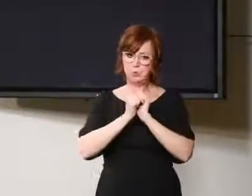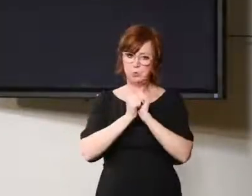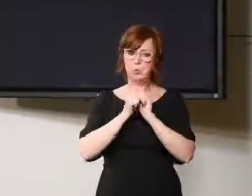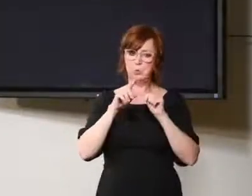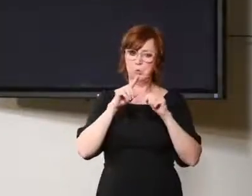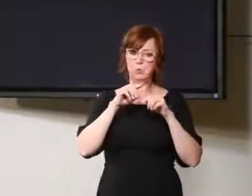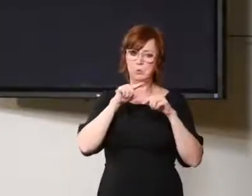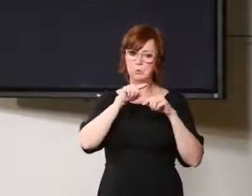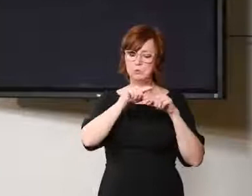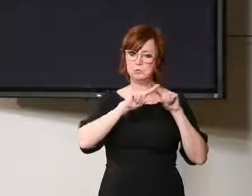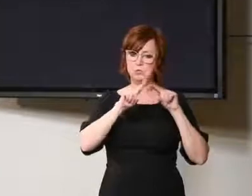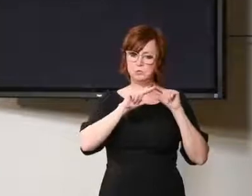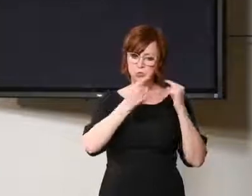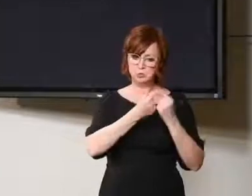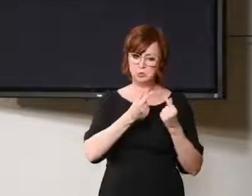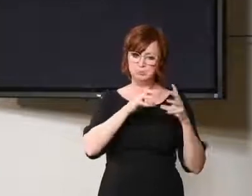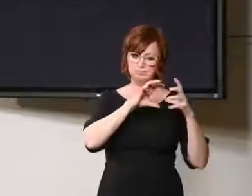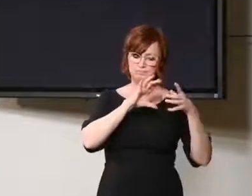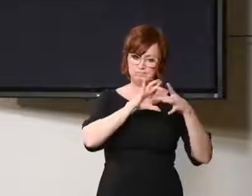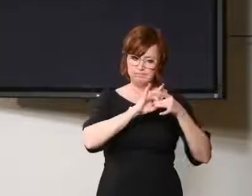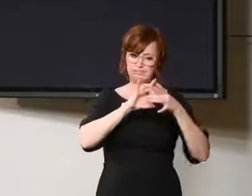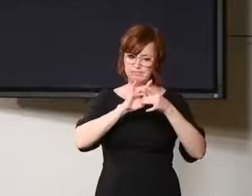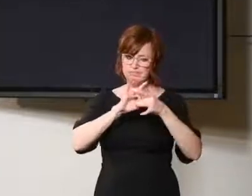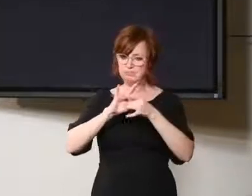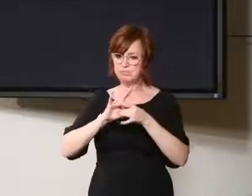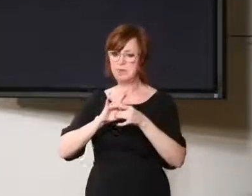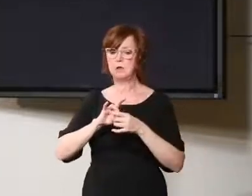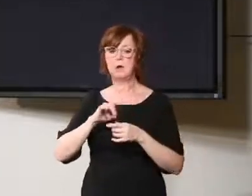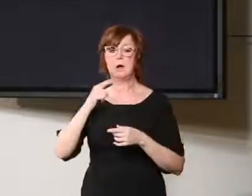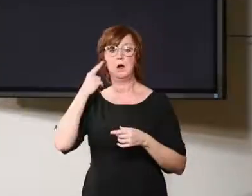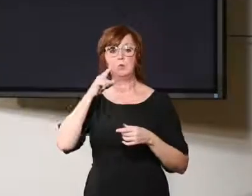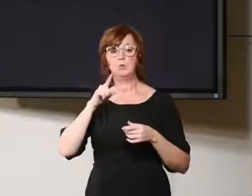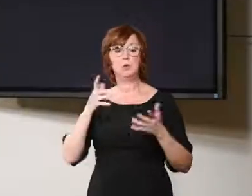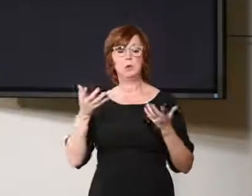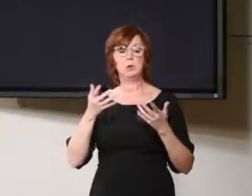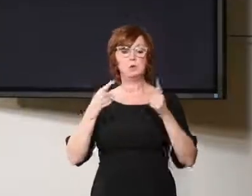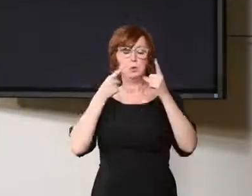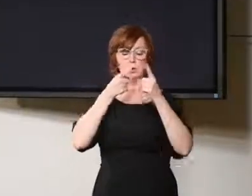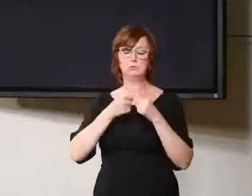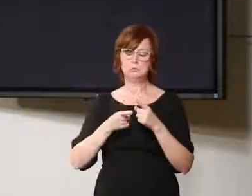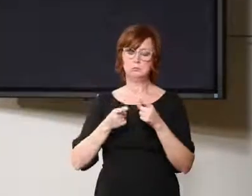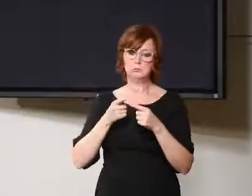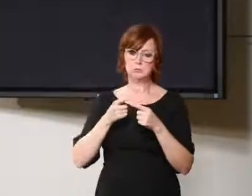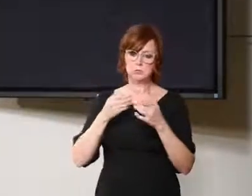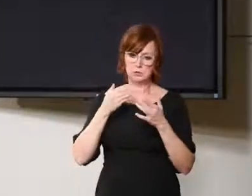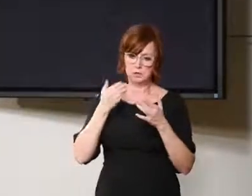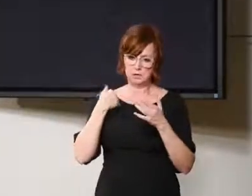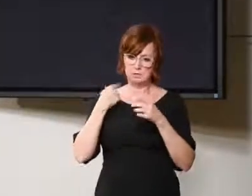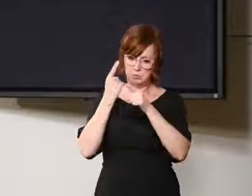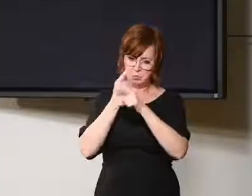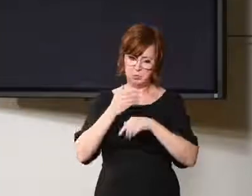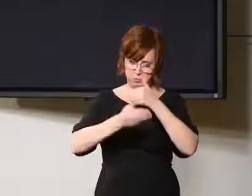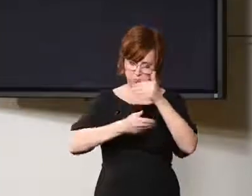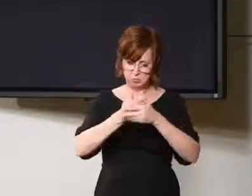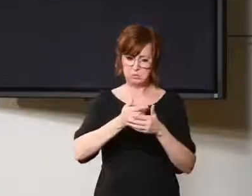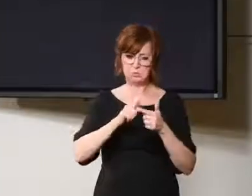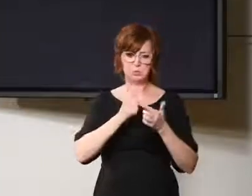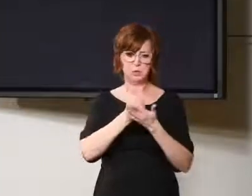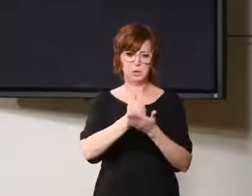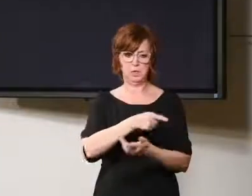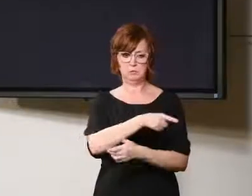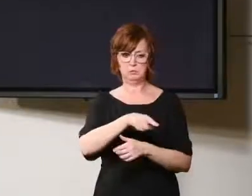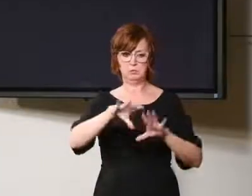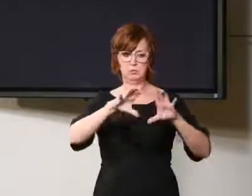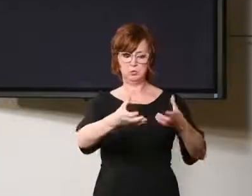wears on, to ensure the processes that we have in place are in fact effectively addressing the concerns